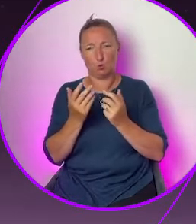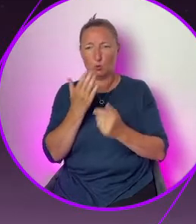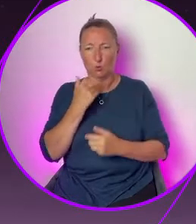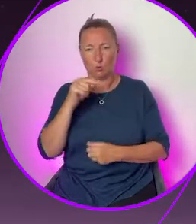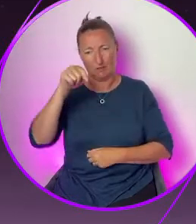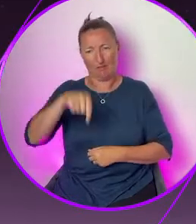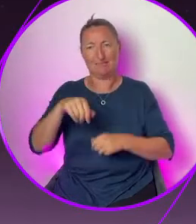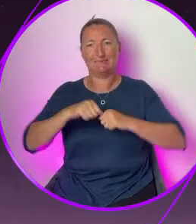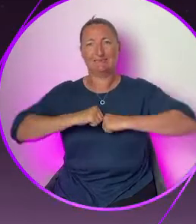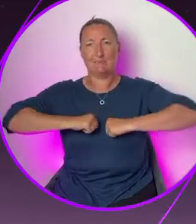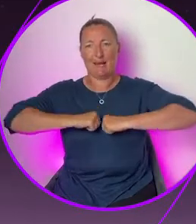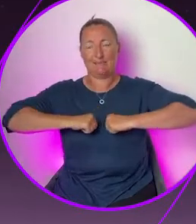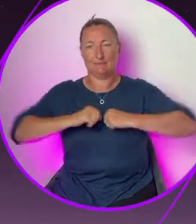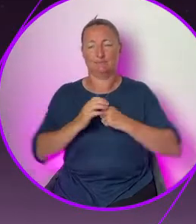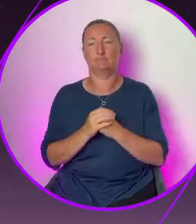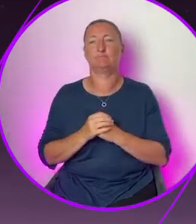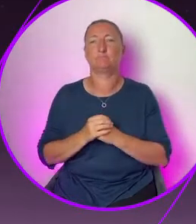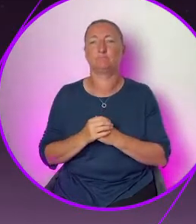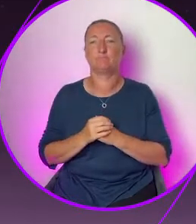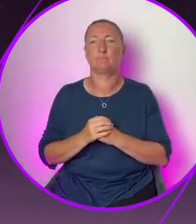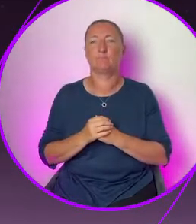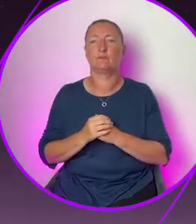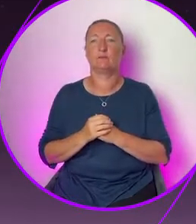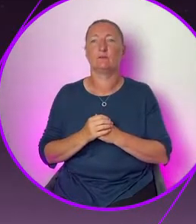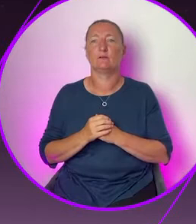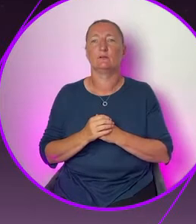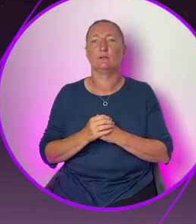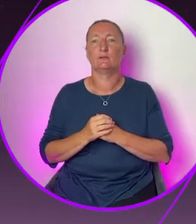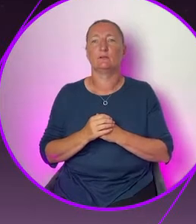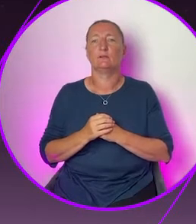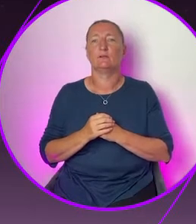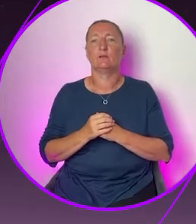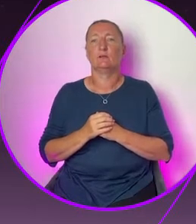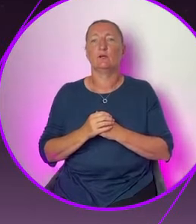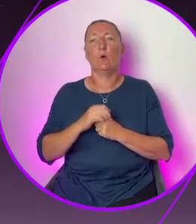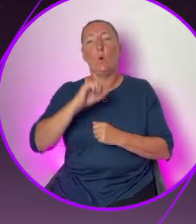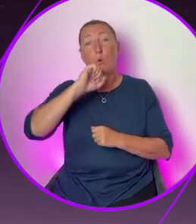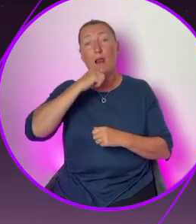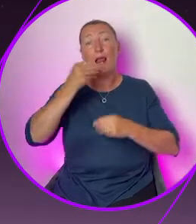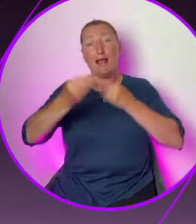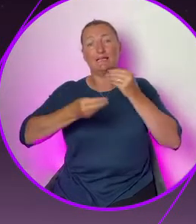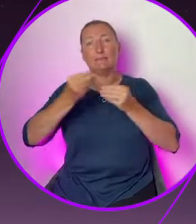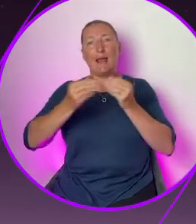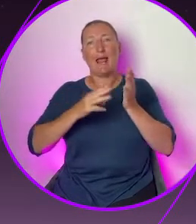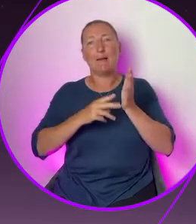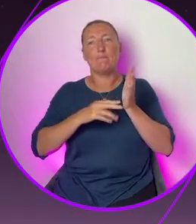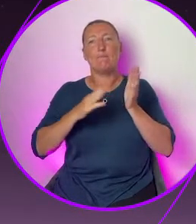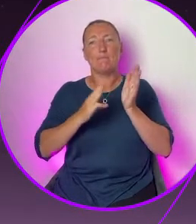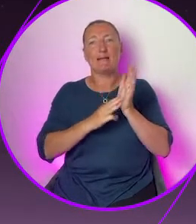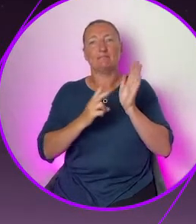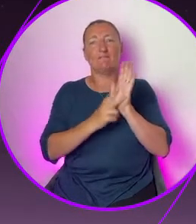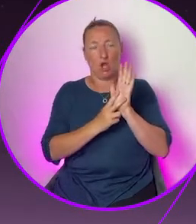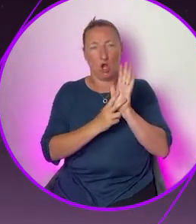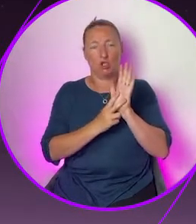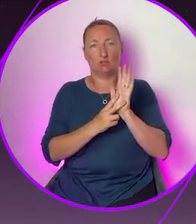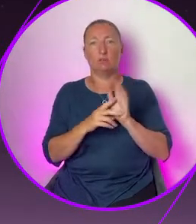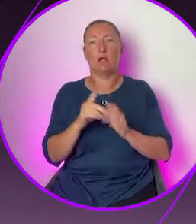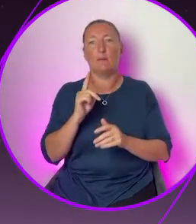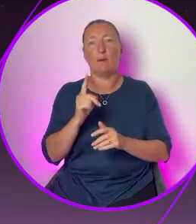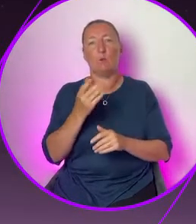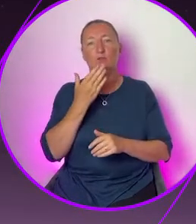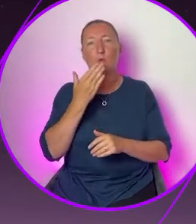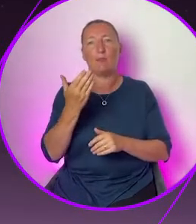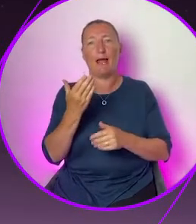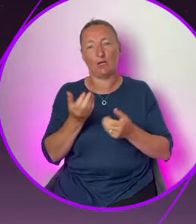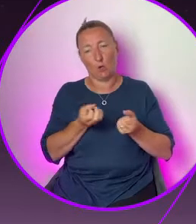space. But before we get to the metaverse, we'd like to thank our many contributors for their time,